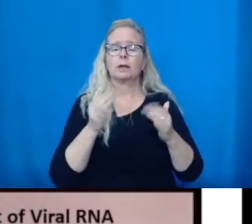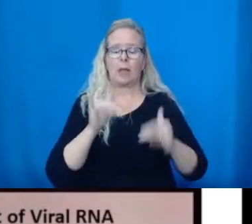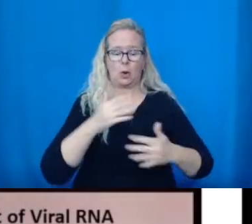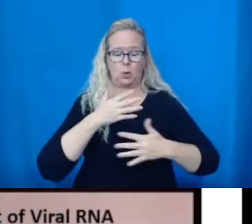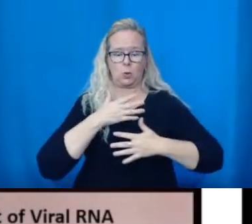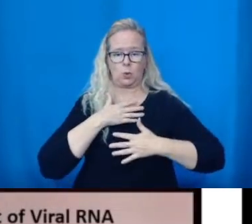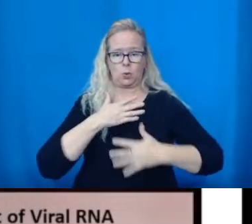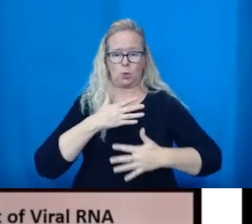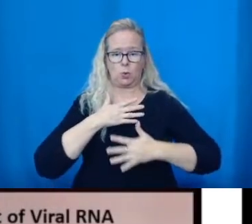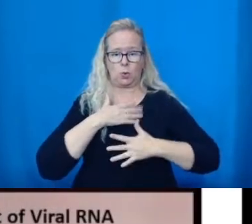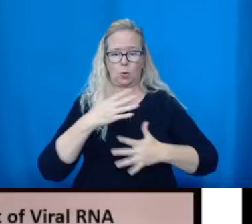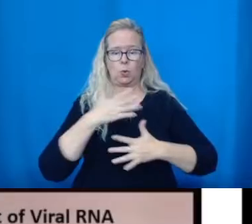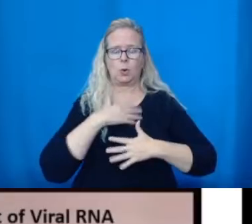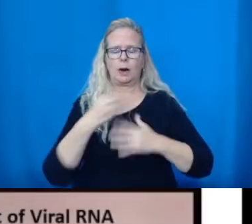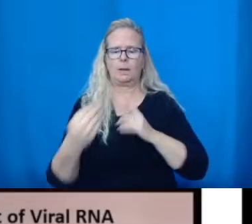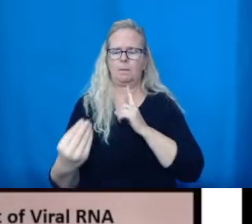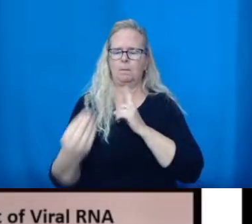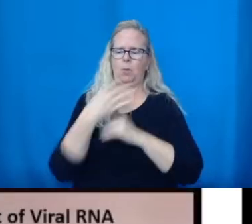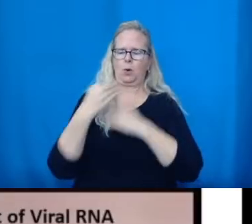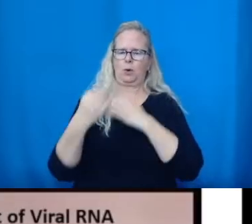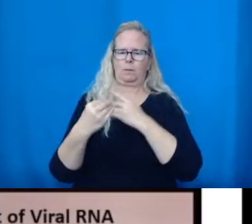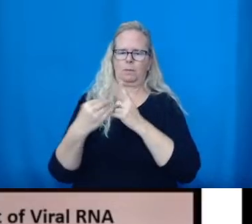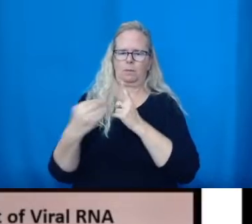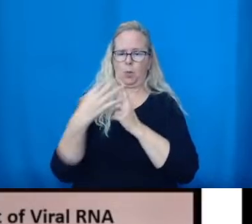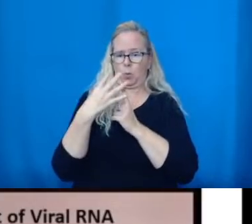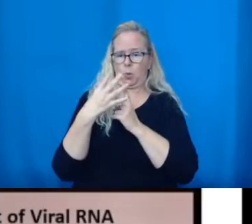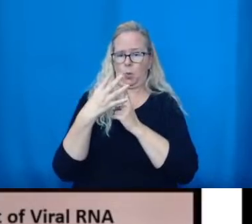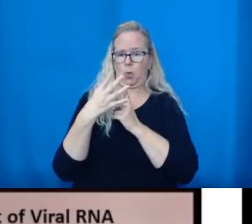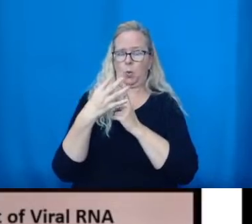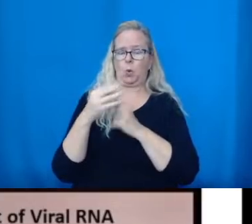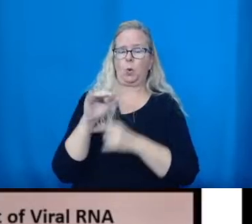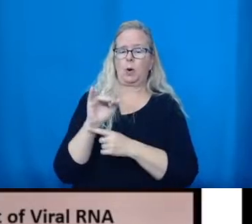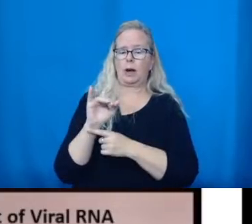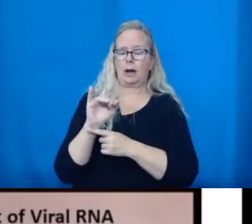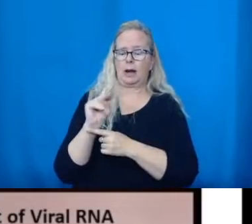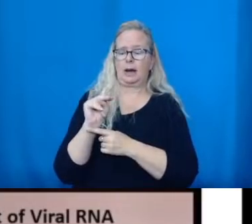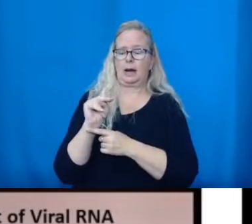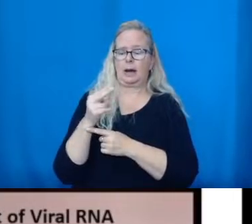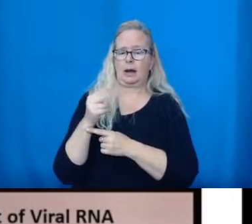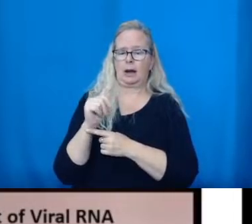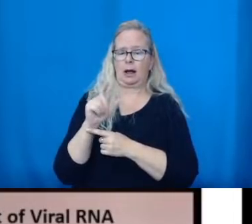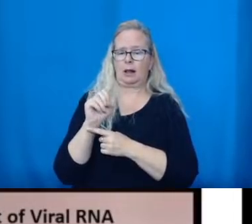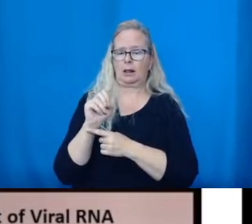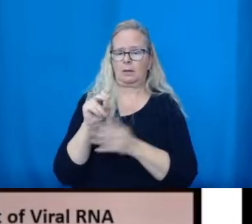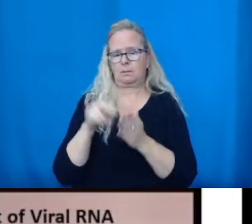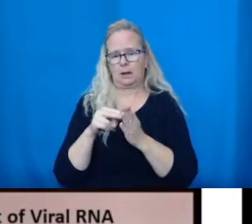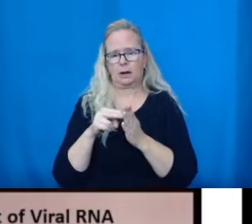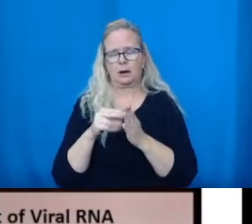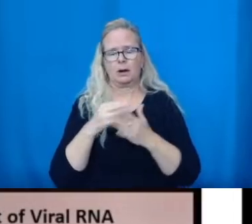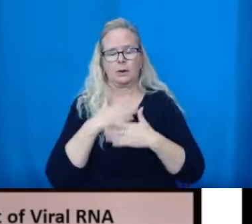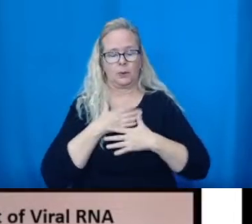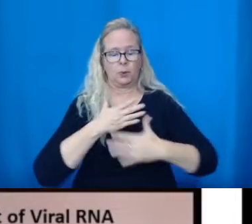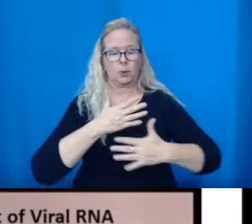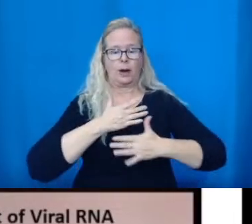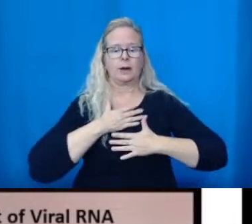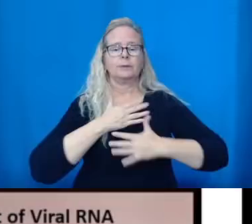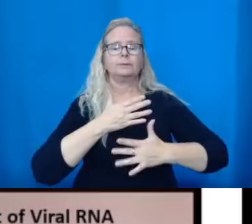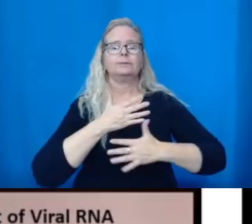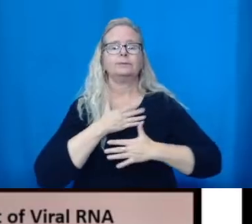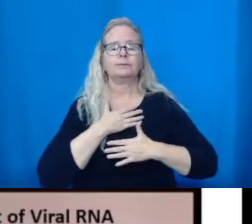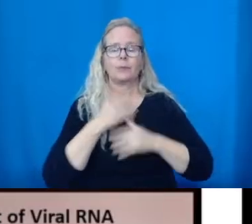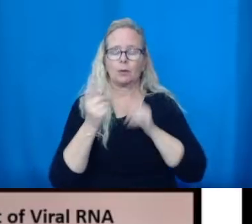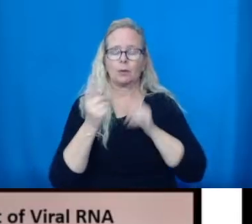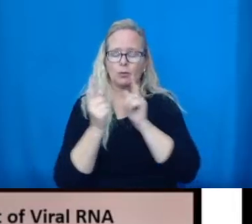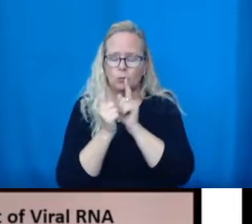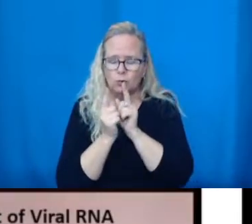both at short range and at long range. It's something that is explaining the preponderance of pre-symptomatic and asymptomatic transmission. It's something that's also